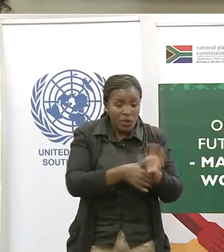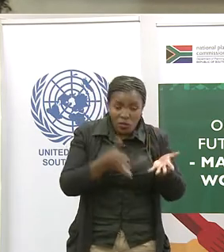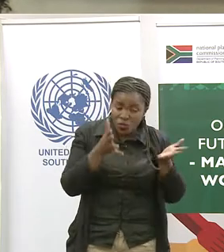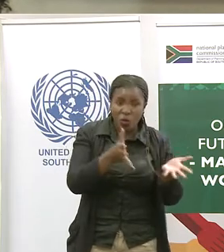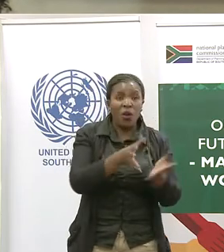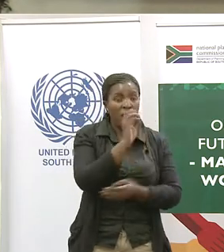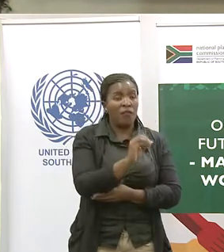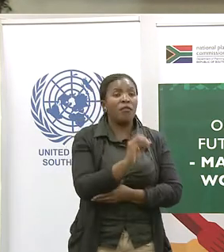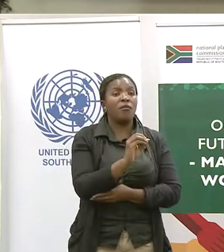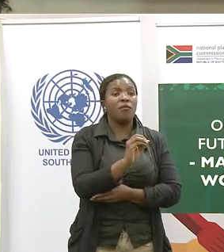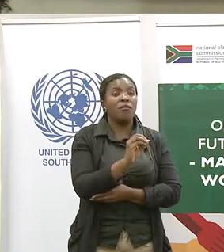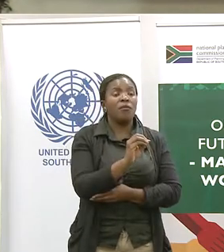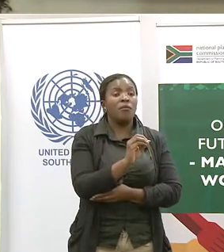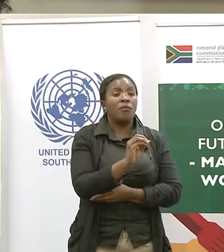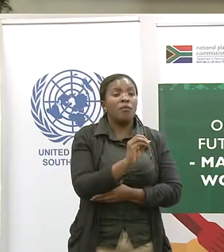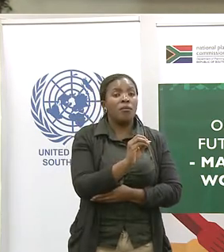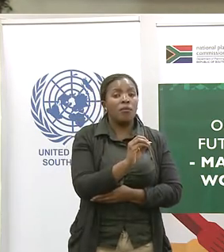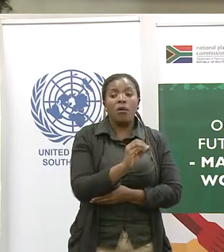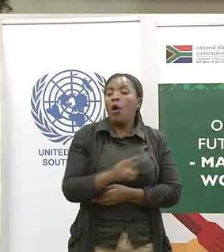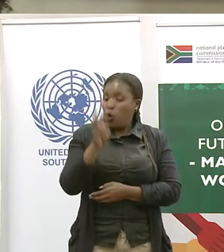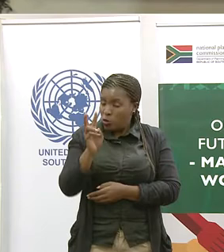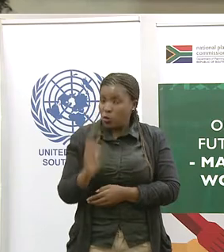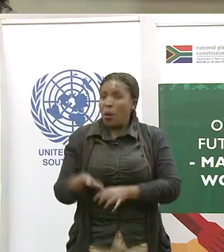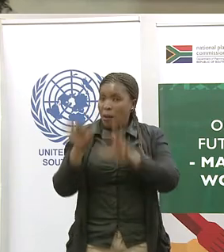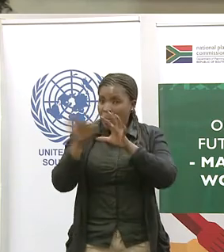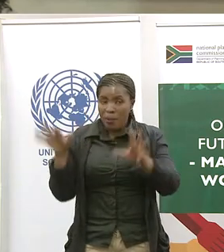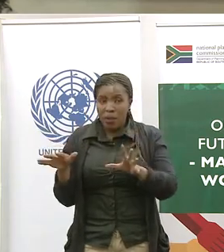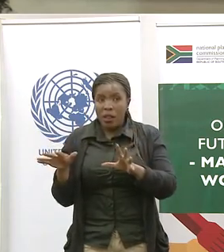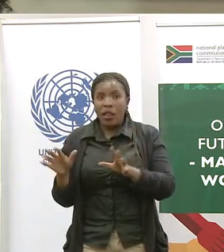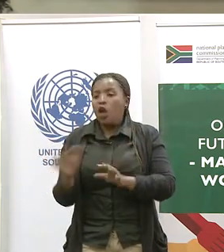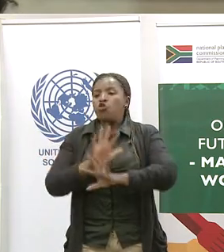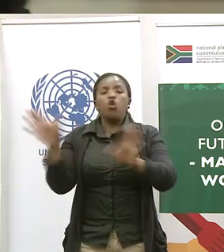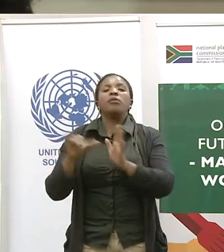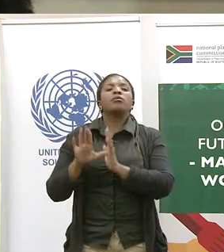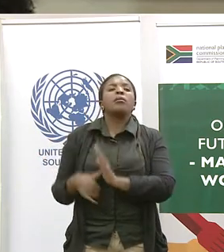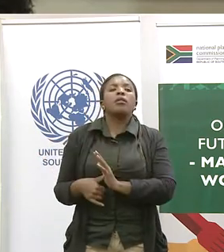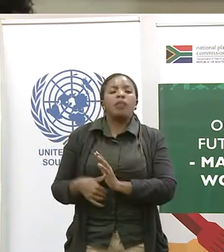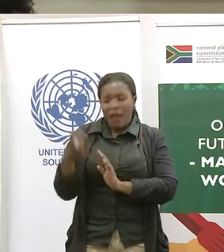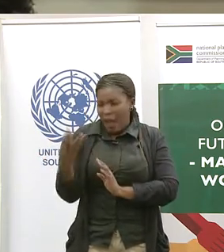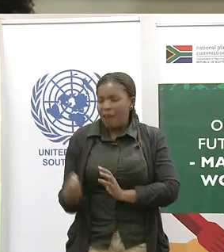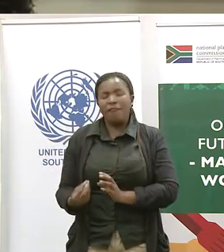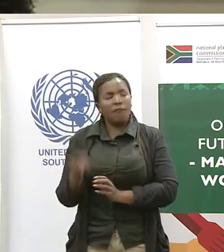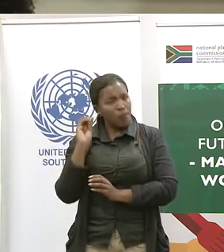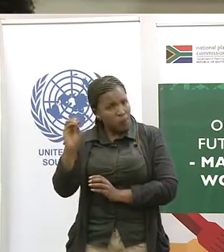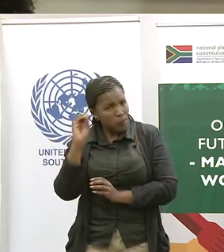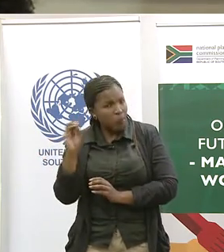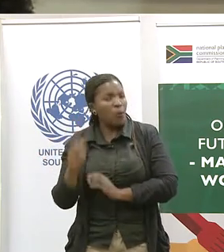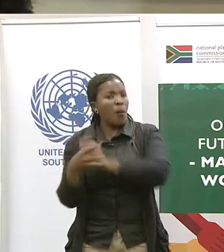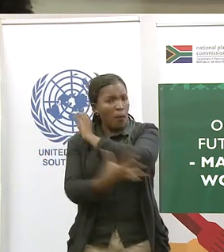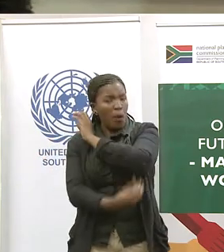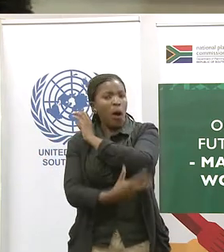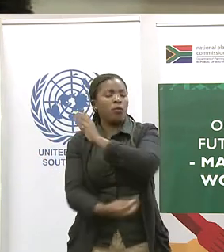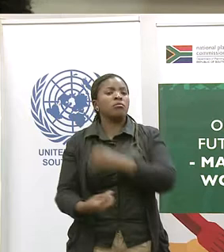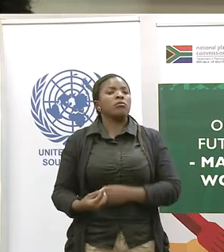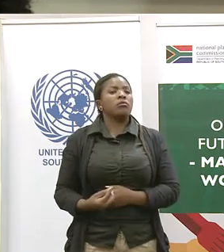poor, starving people with no disability. All of us here are